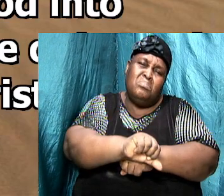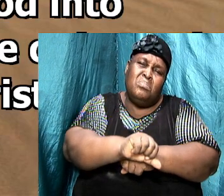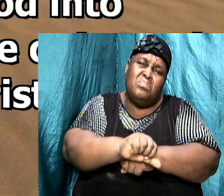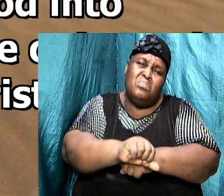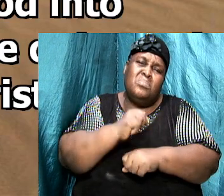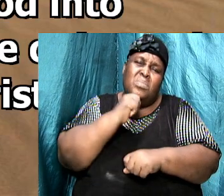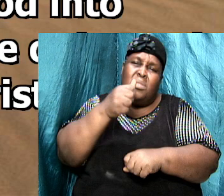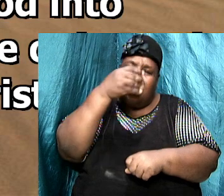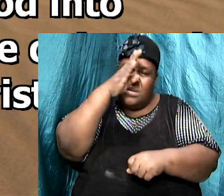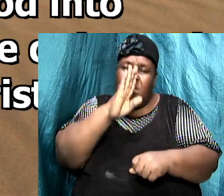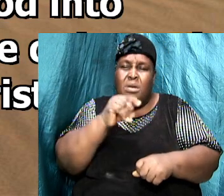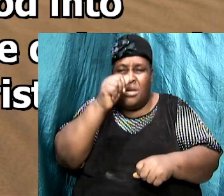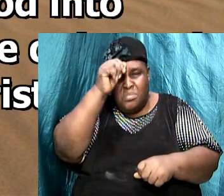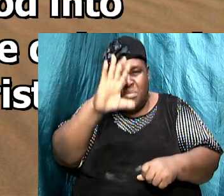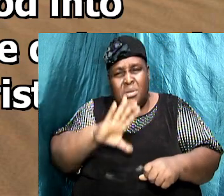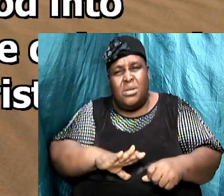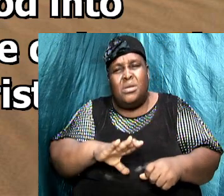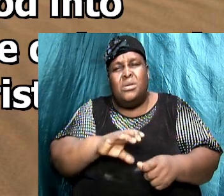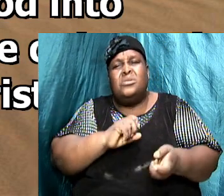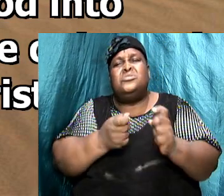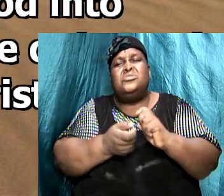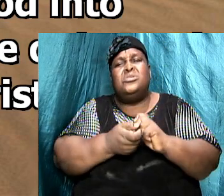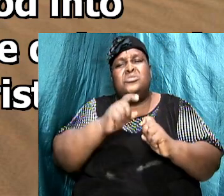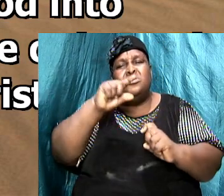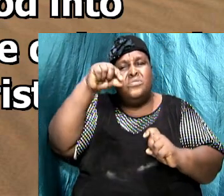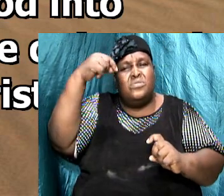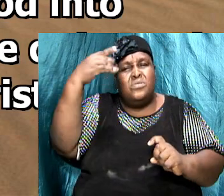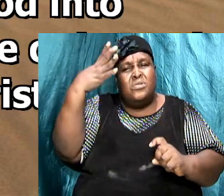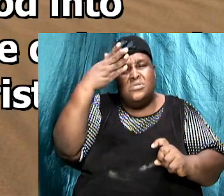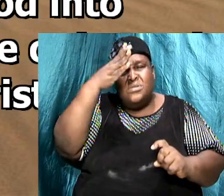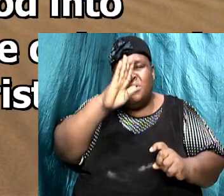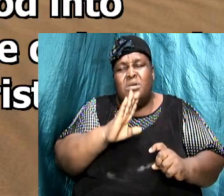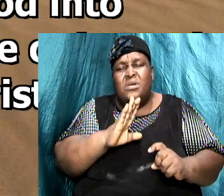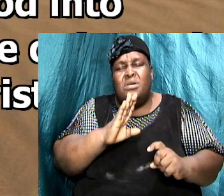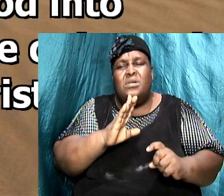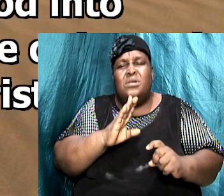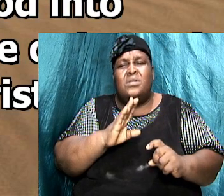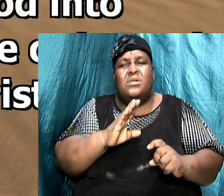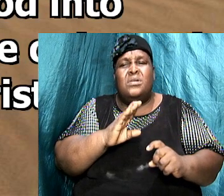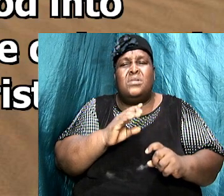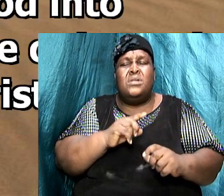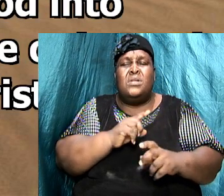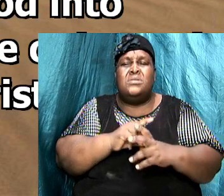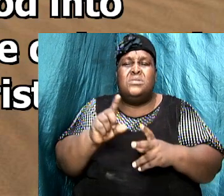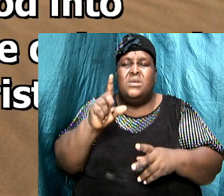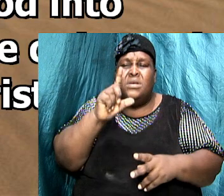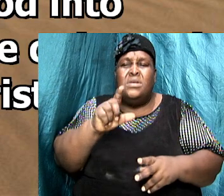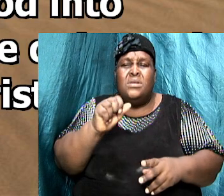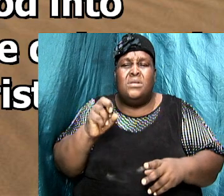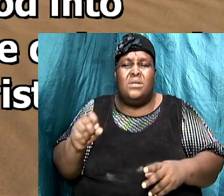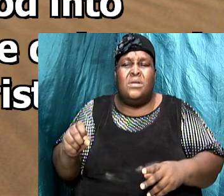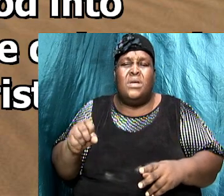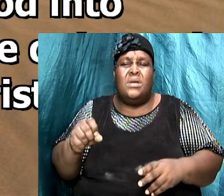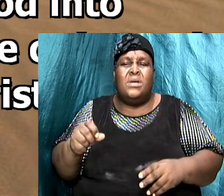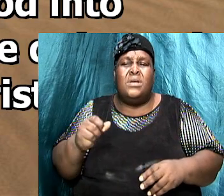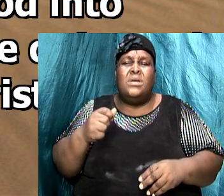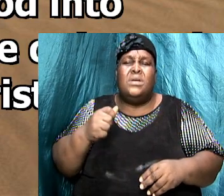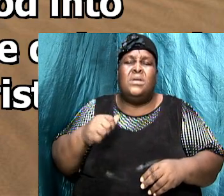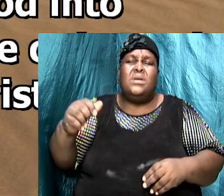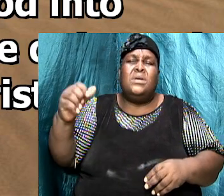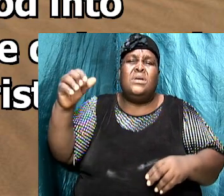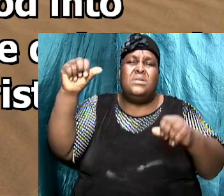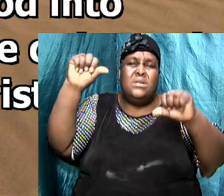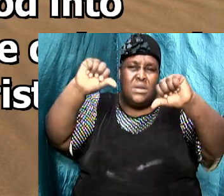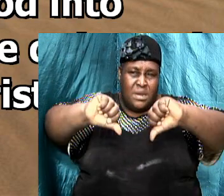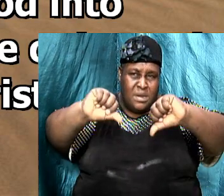ungodly men, turning the grace of our God into lasciviousness and denying the only Lord God